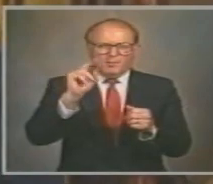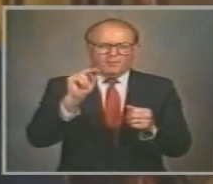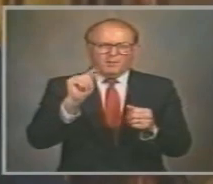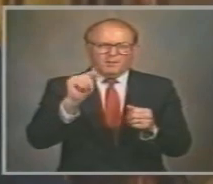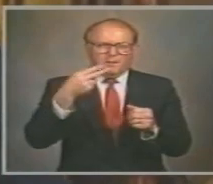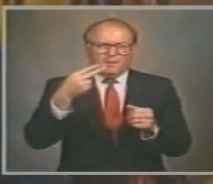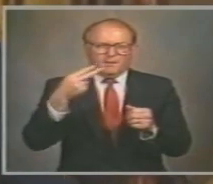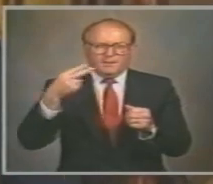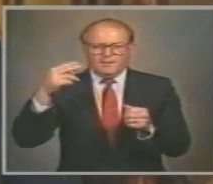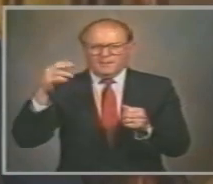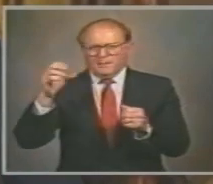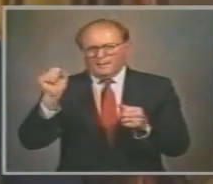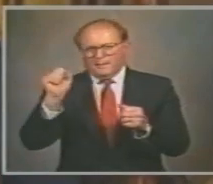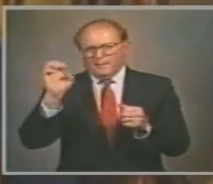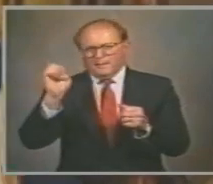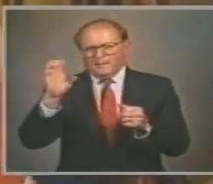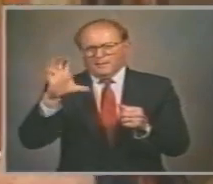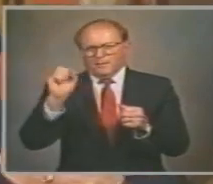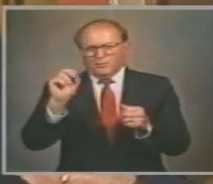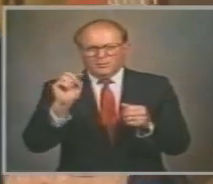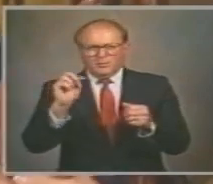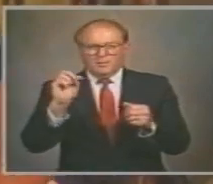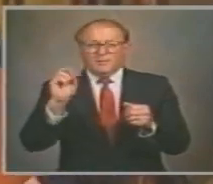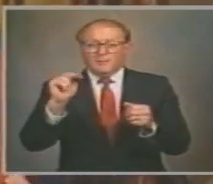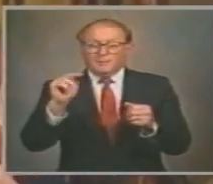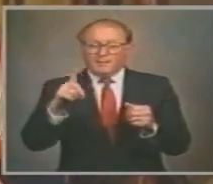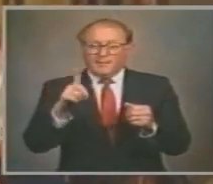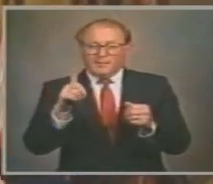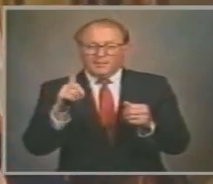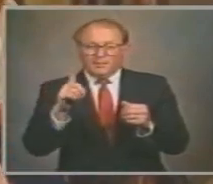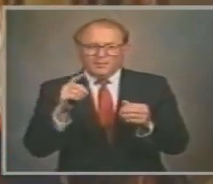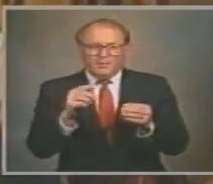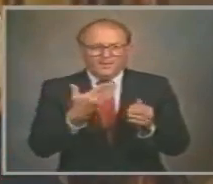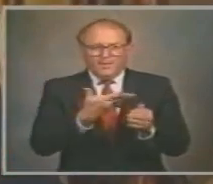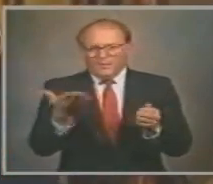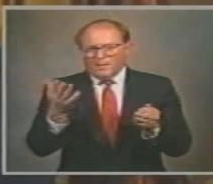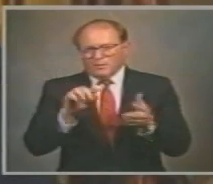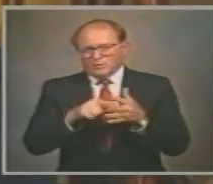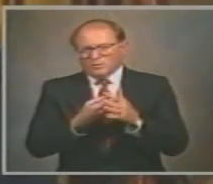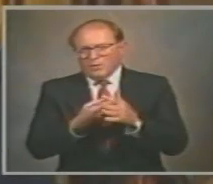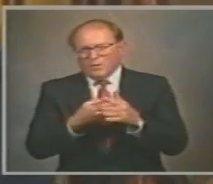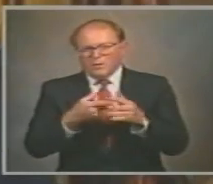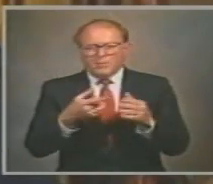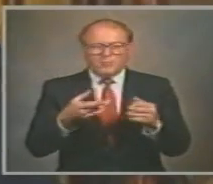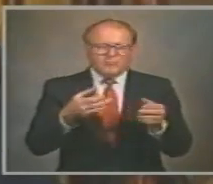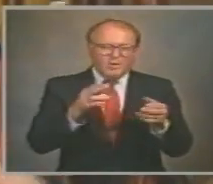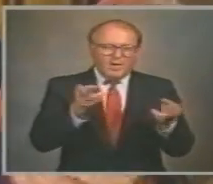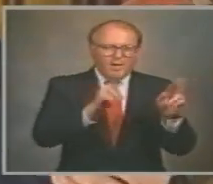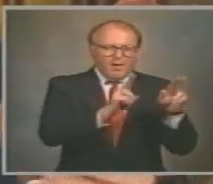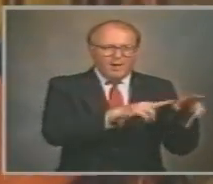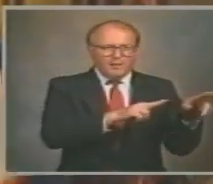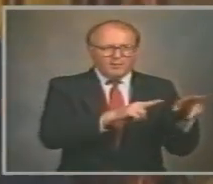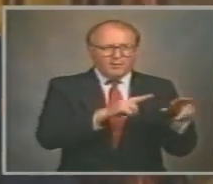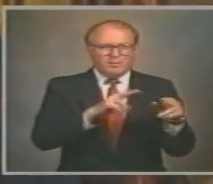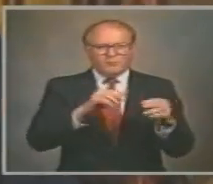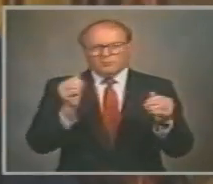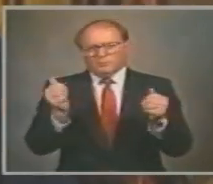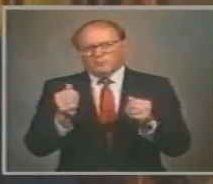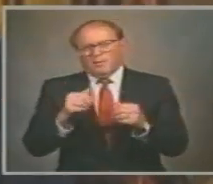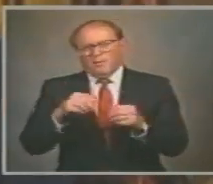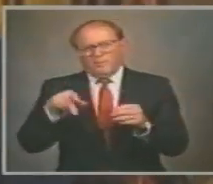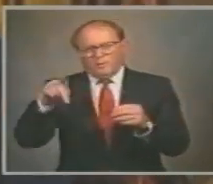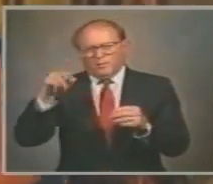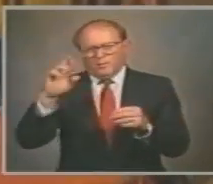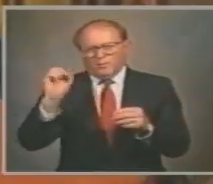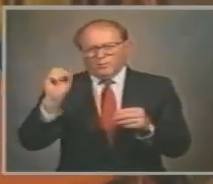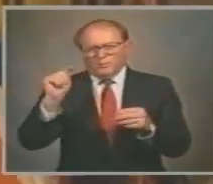quarks and other exotic particles combined to form portions and protons and neutrons, and most of which were just